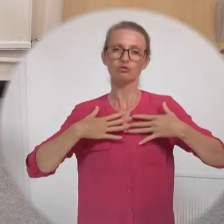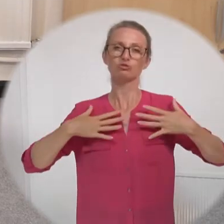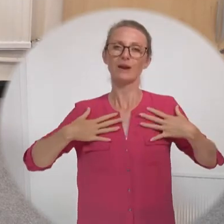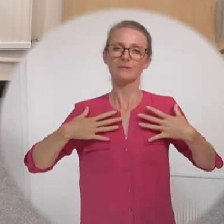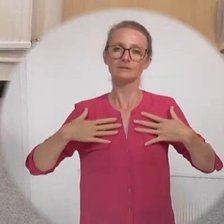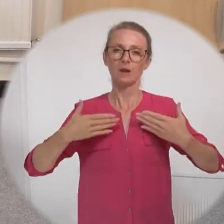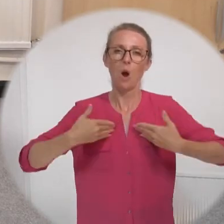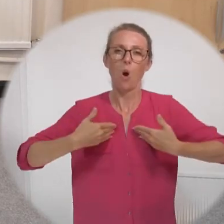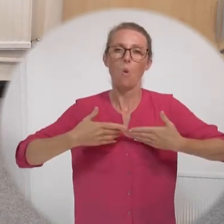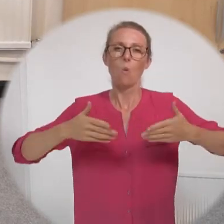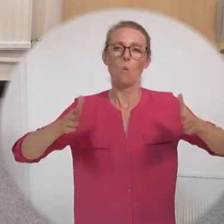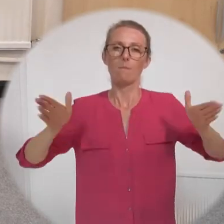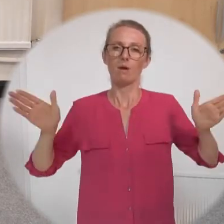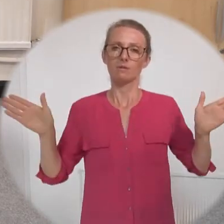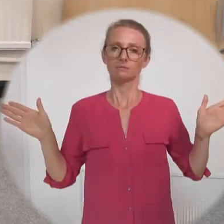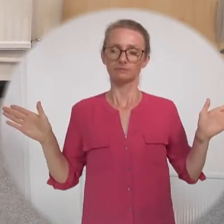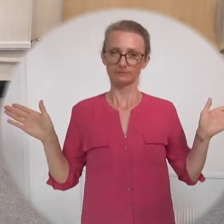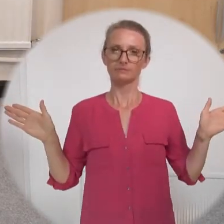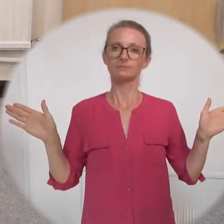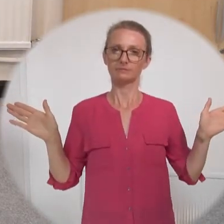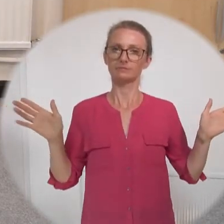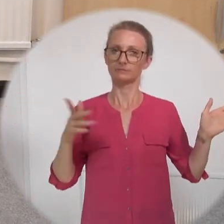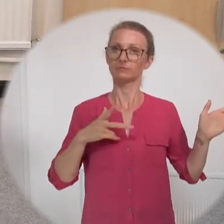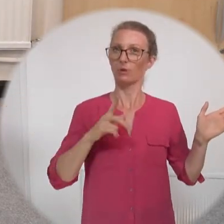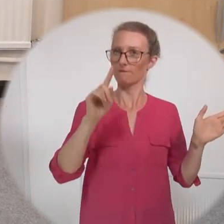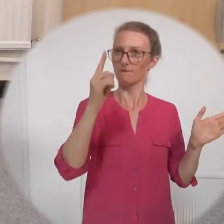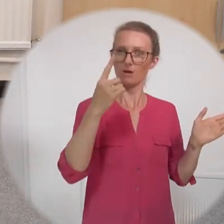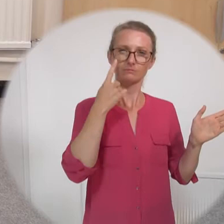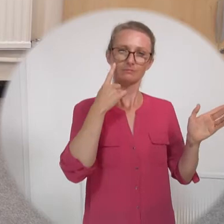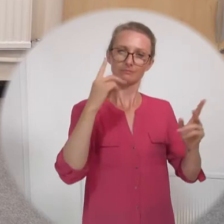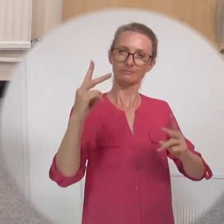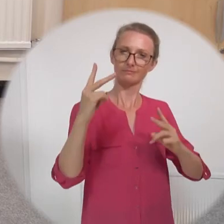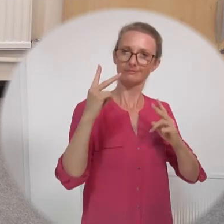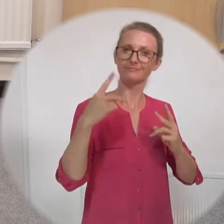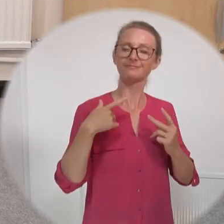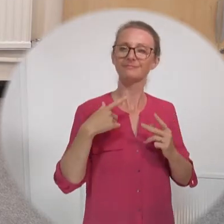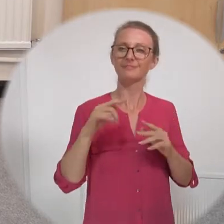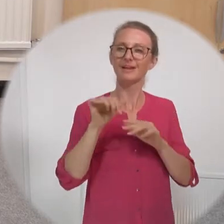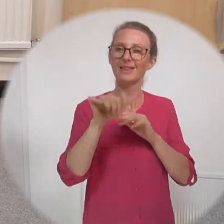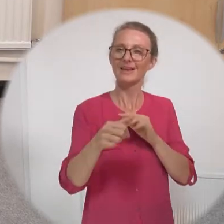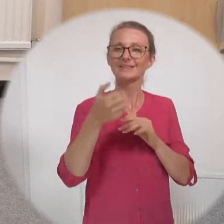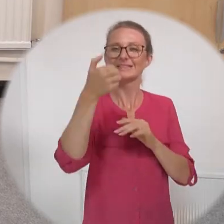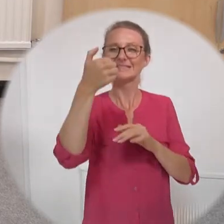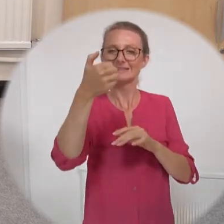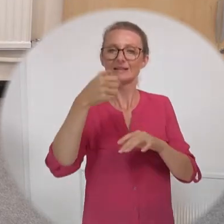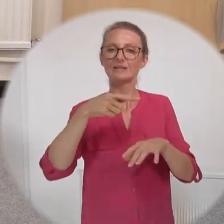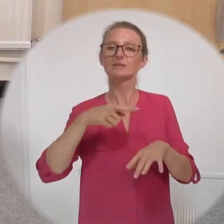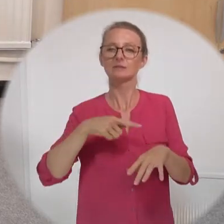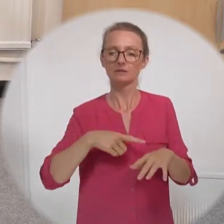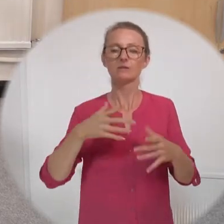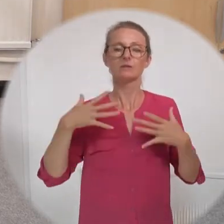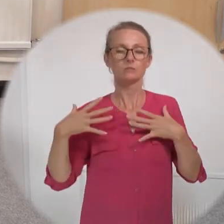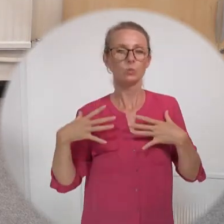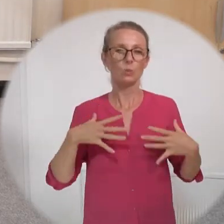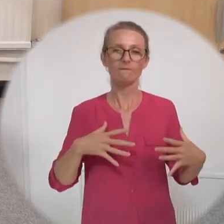I'll demonstrate it, and then we'll do it together for 6 times. So the arms